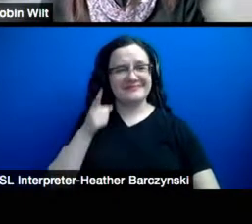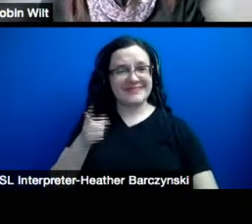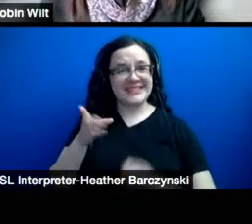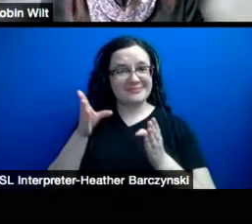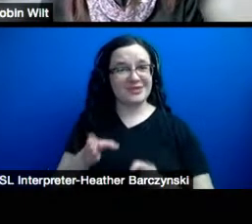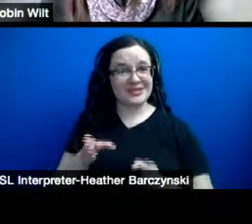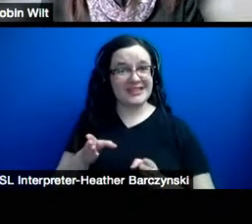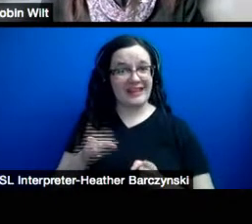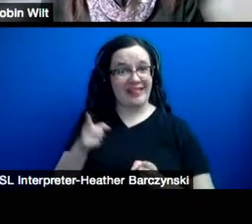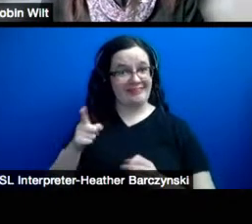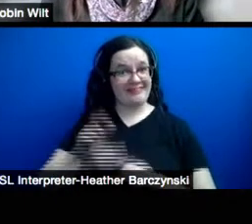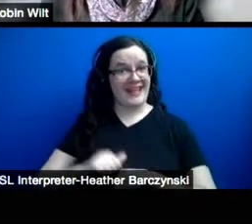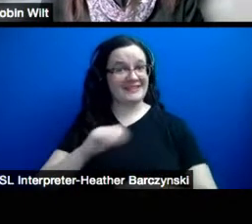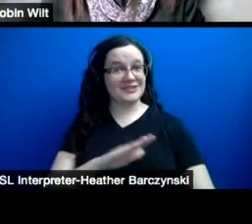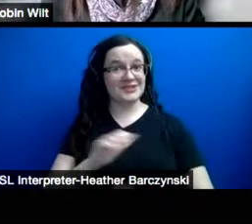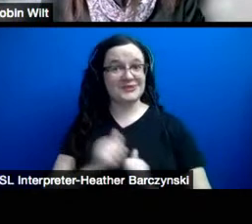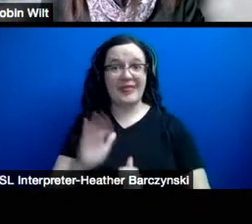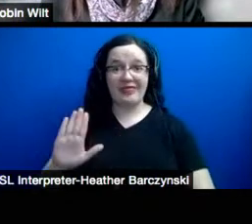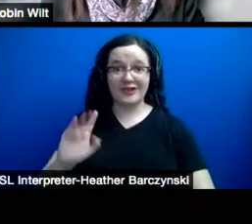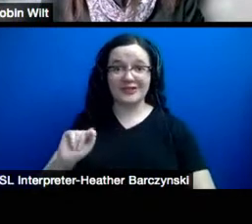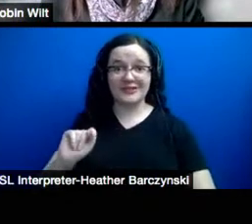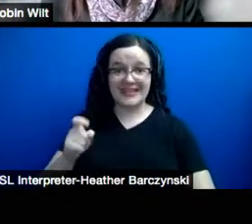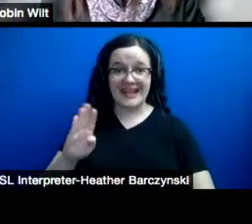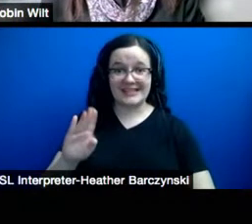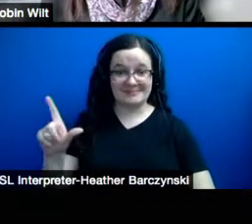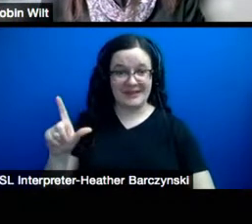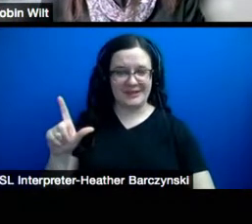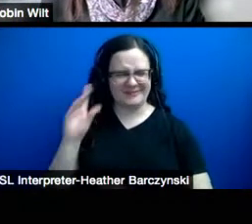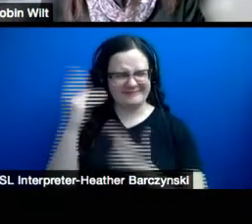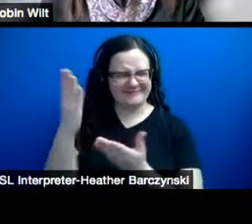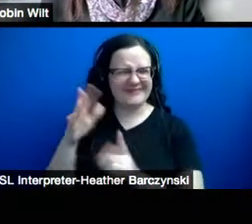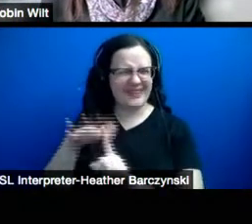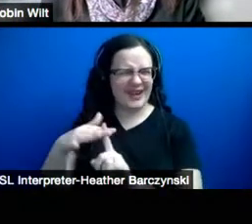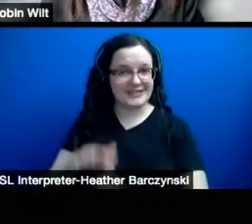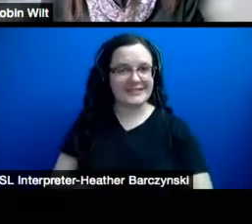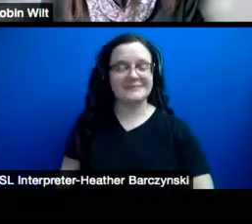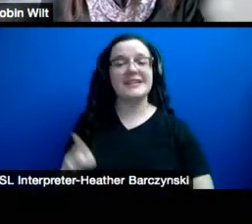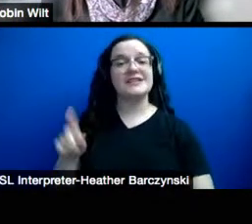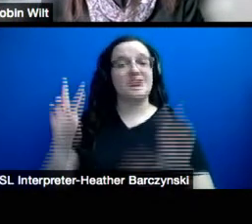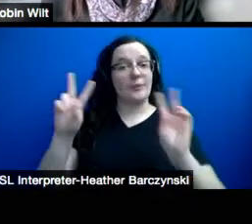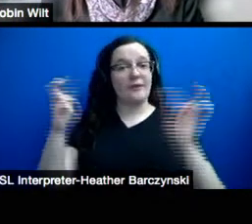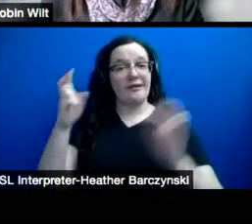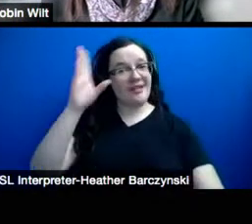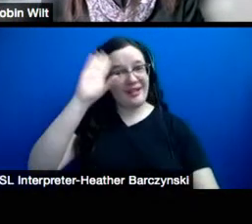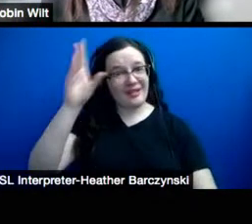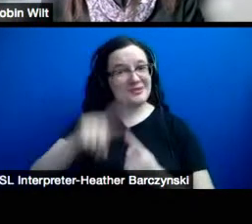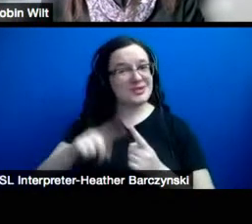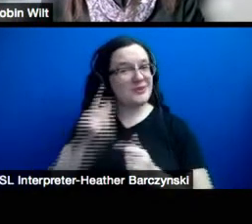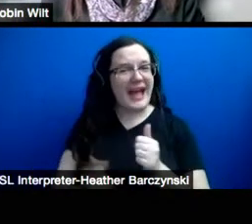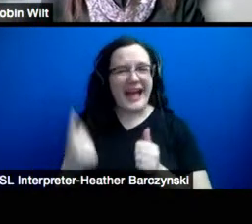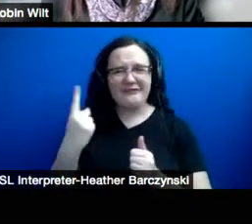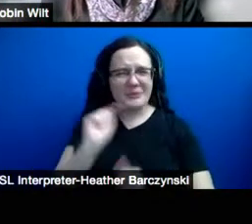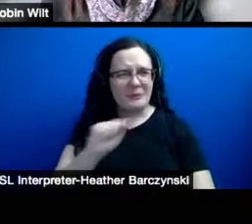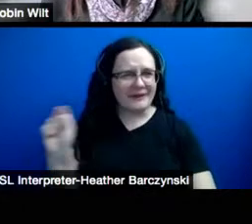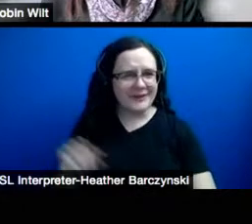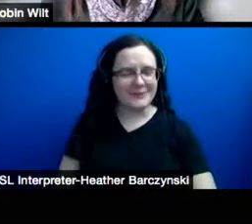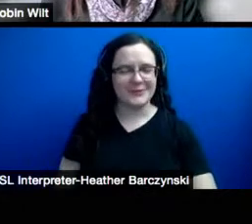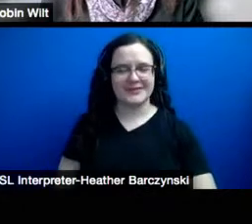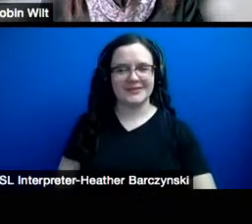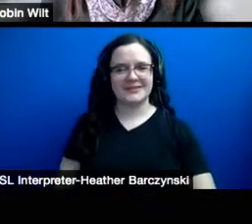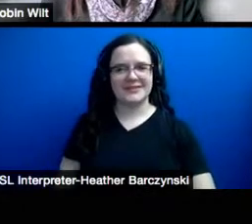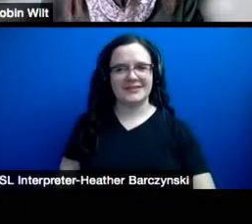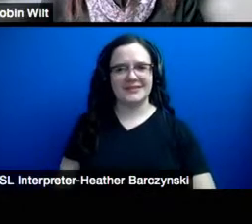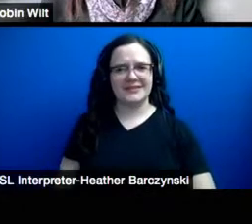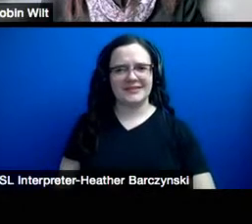bill. So put it in the context. Hello to every one of you that, I think it